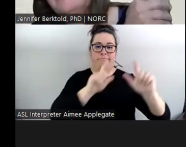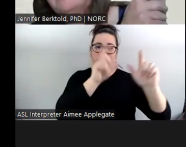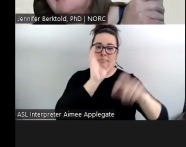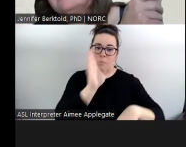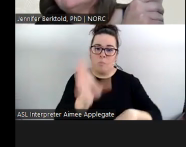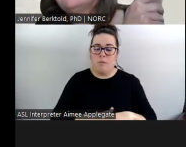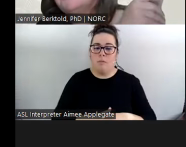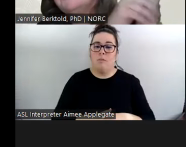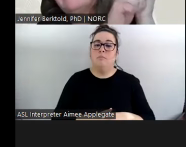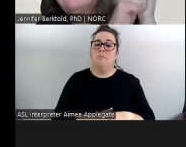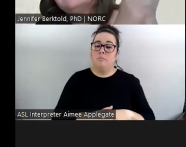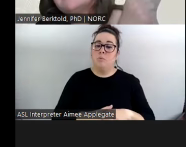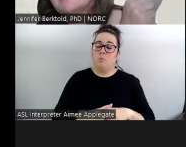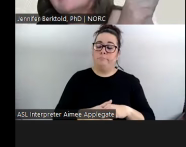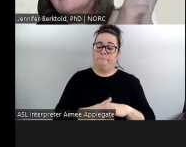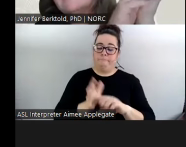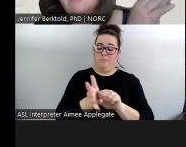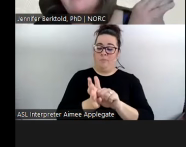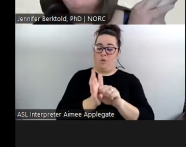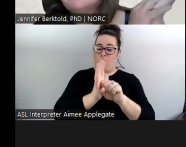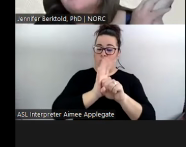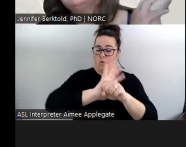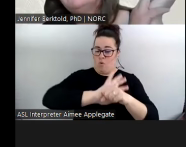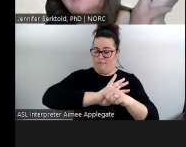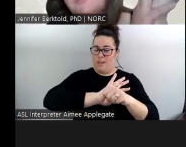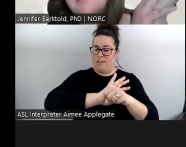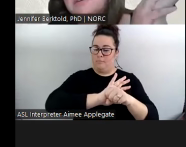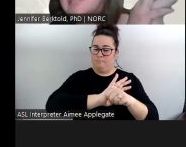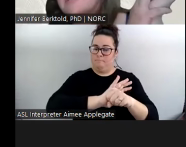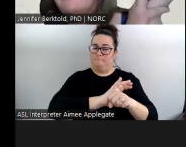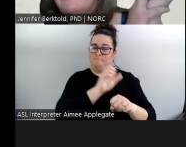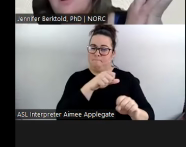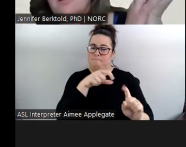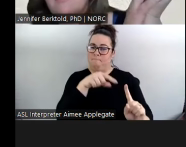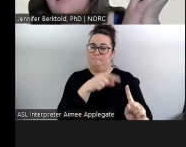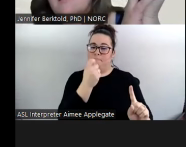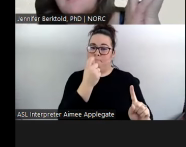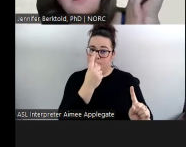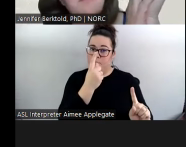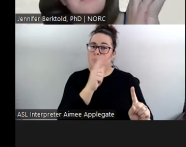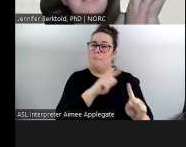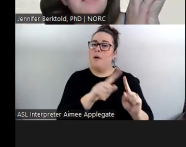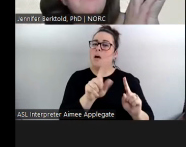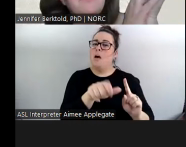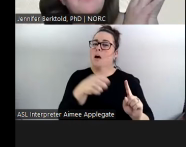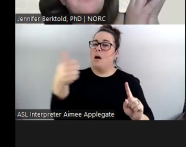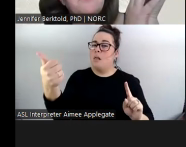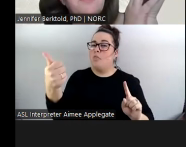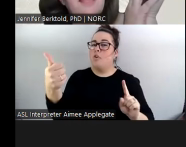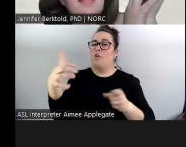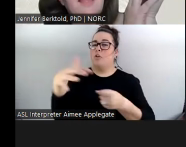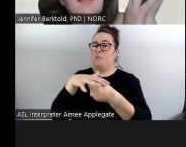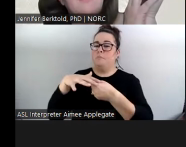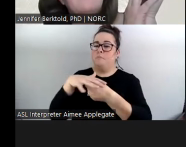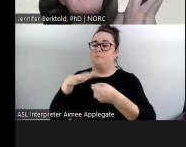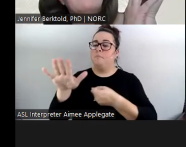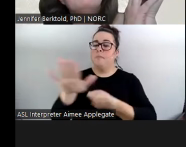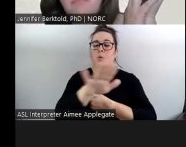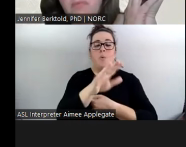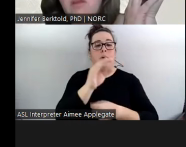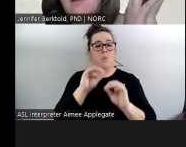topic areas would your organization like to have more data or resources for? So let me give you